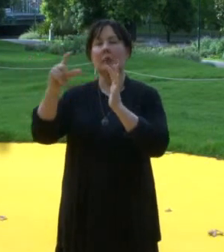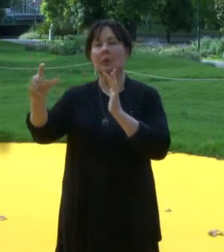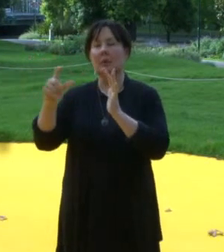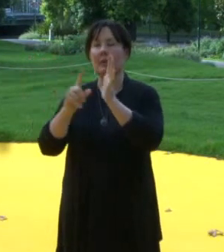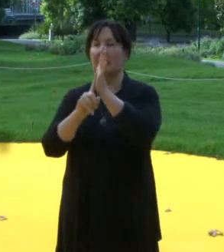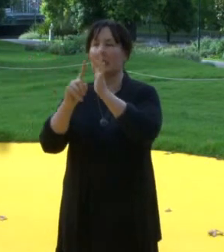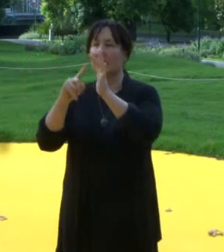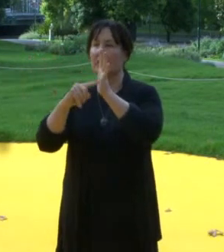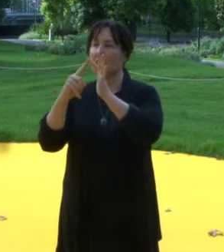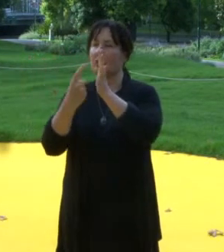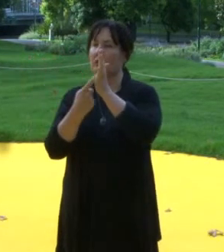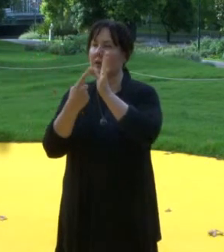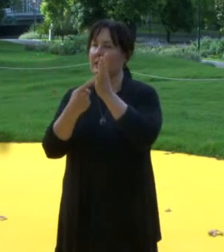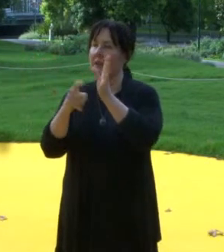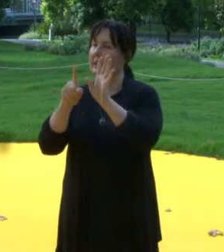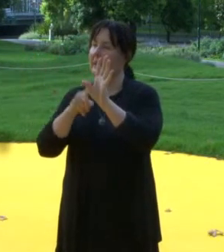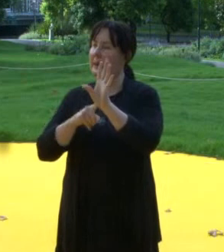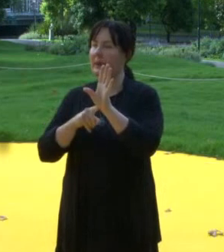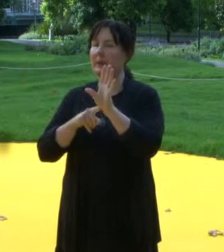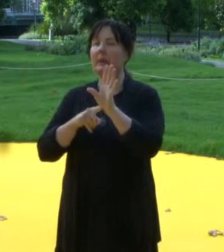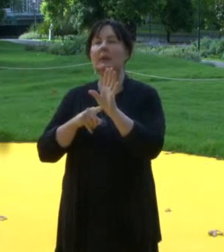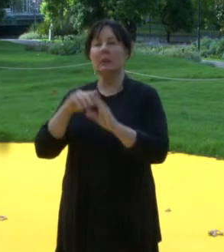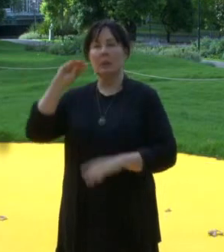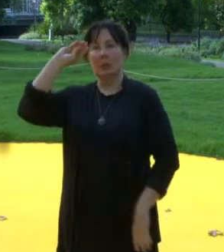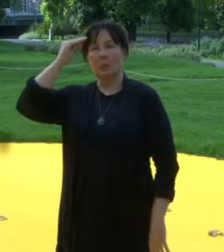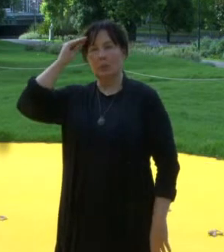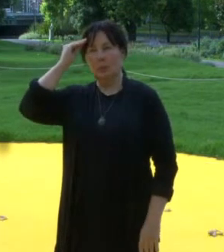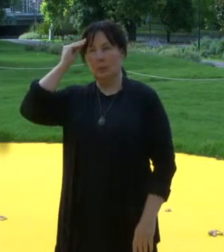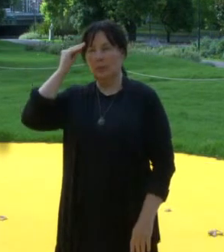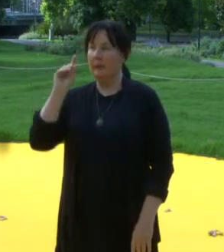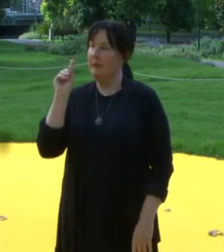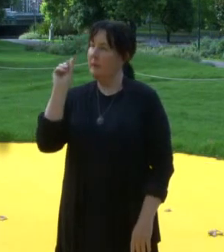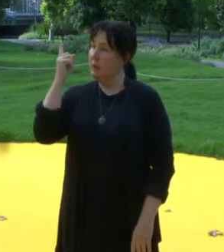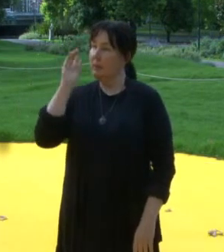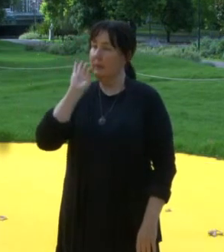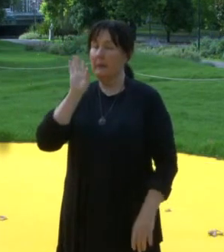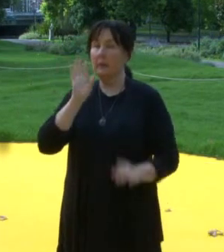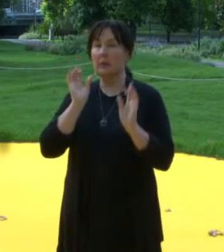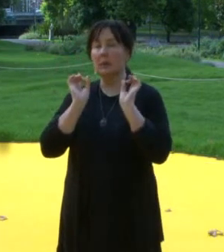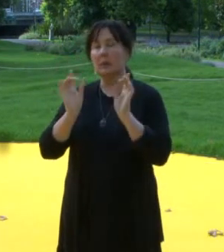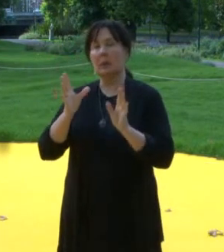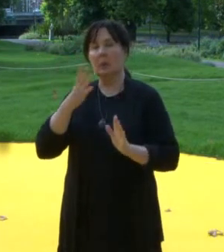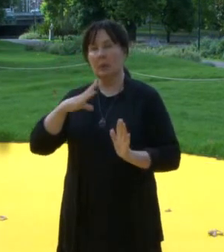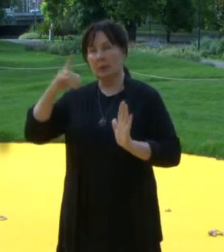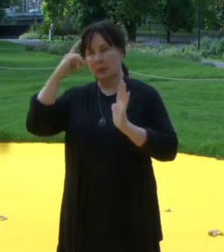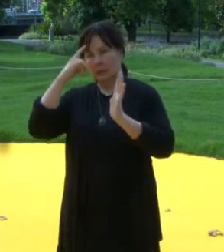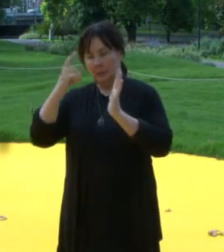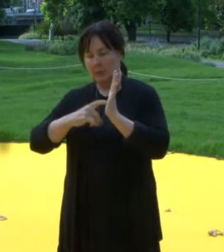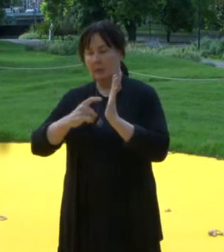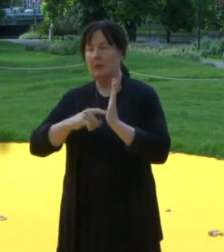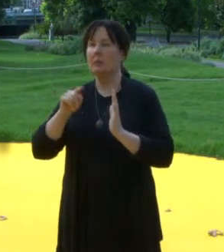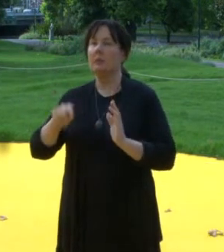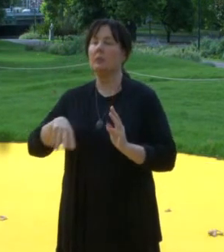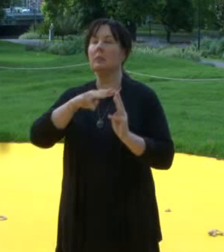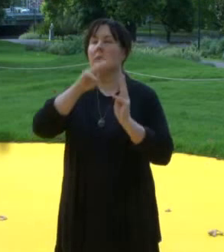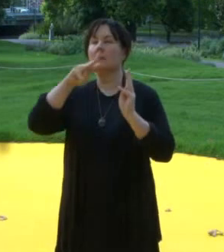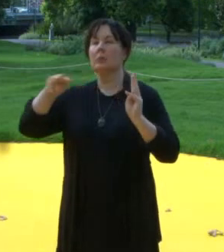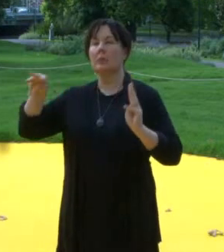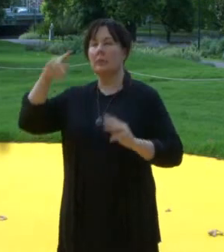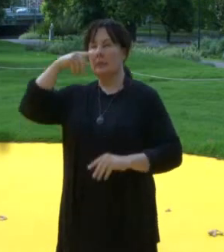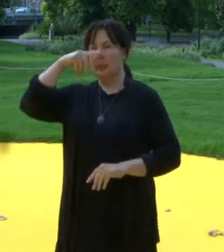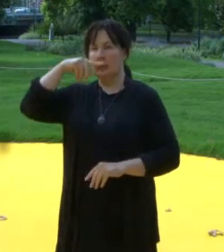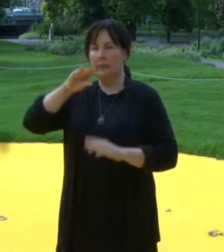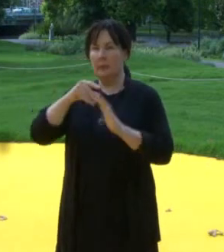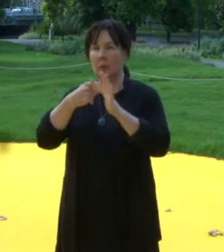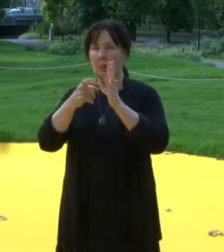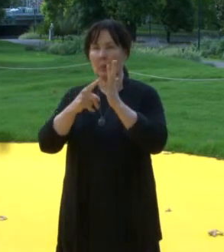of country. Here we are together, gathered on First Nations land, Wurundjeri people of the Kulin. I pay my respects to elders